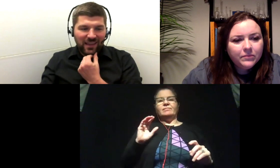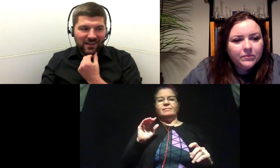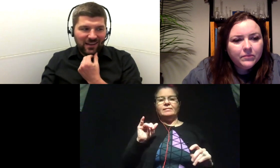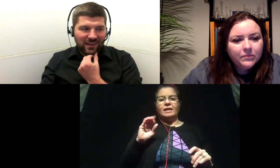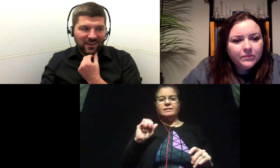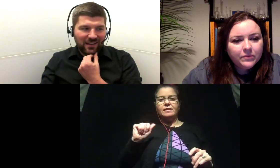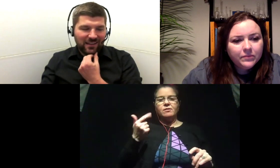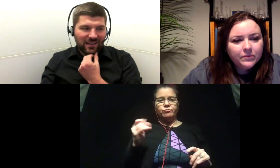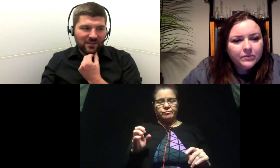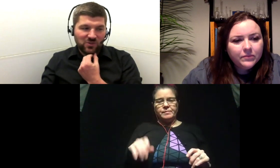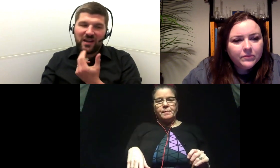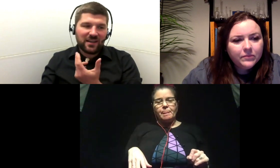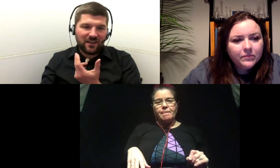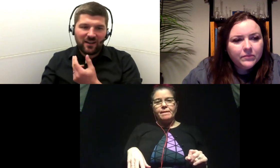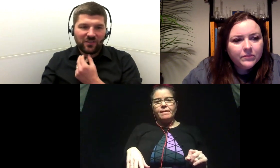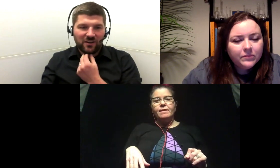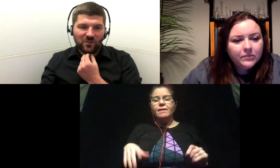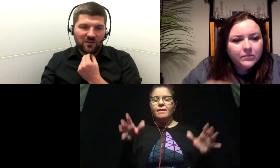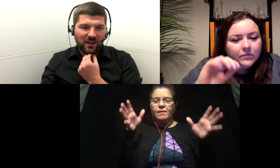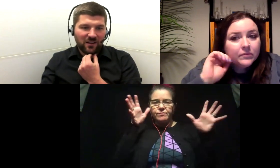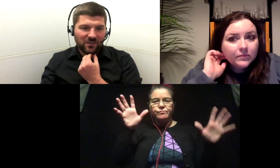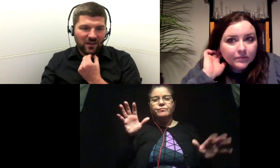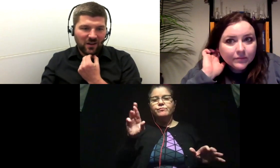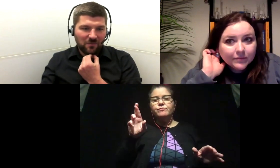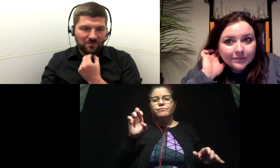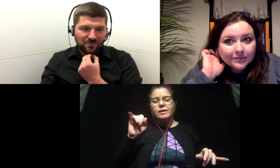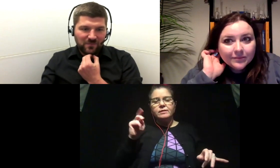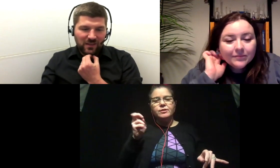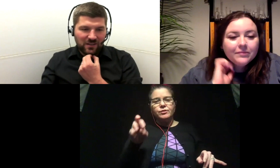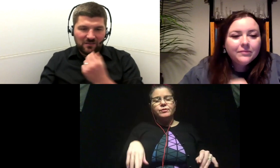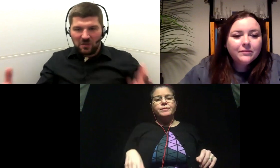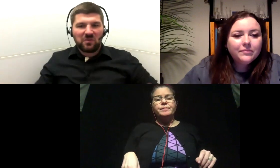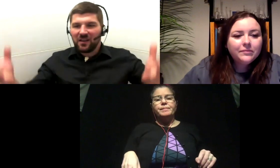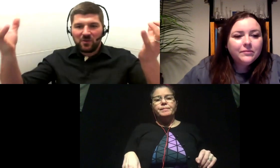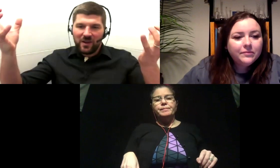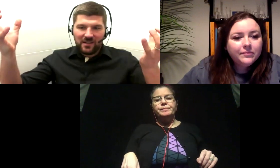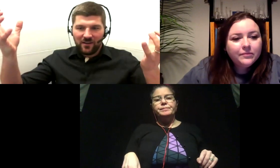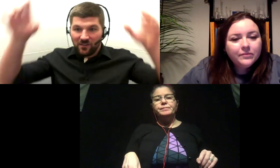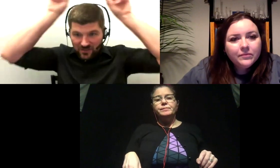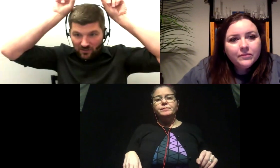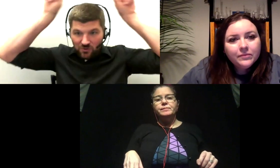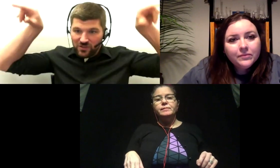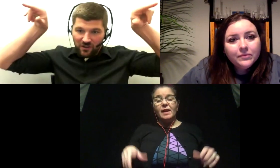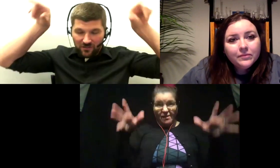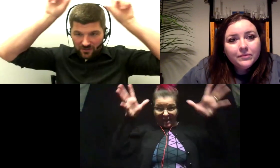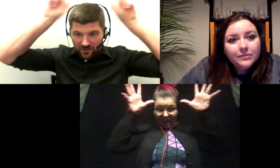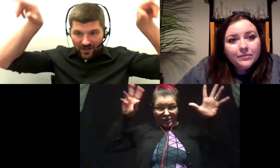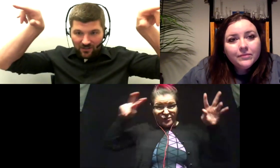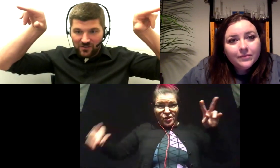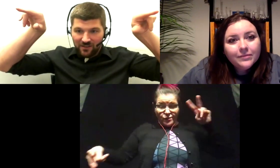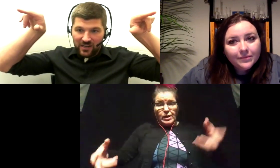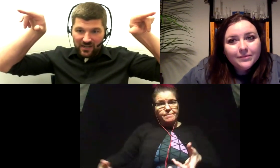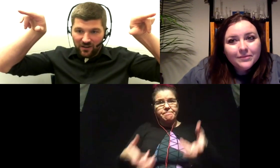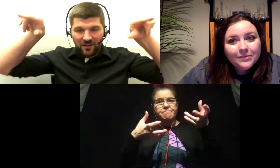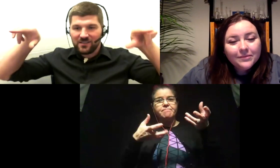And there's reindeer out there running around, and you can pick up the reindeer antlers. They lose their